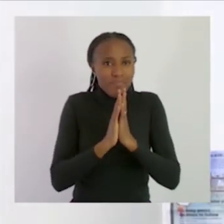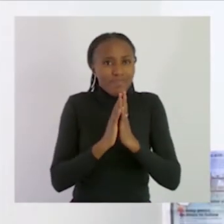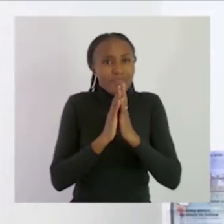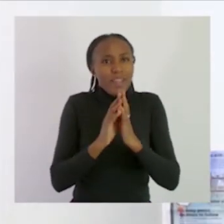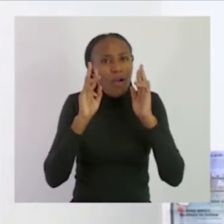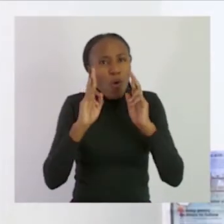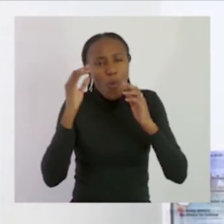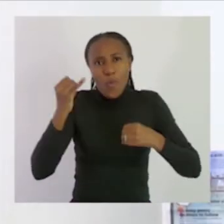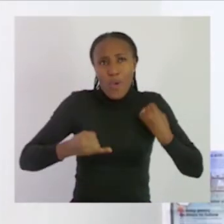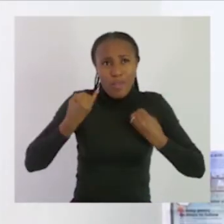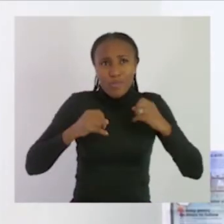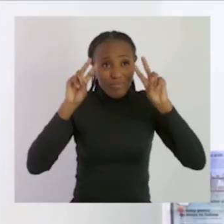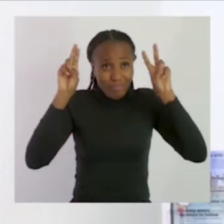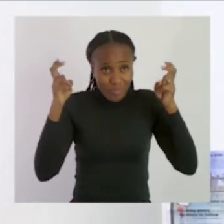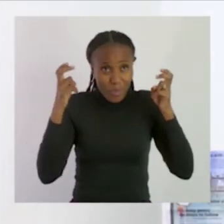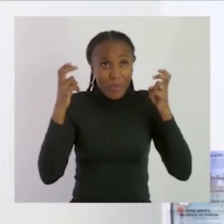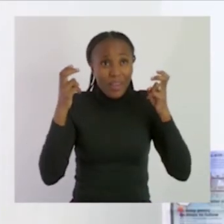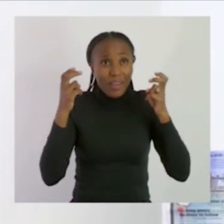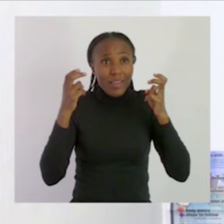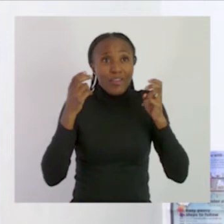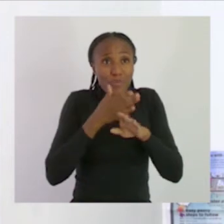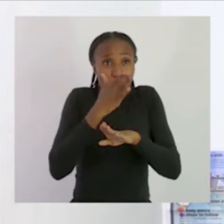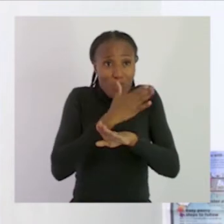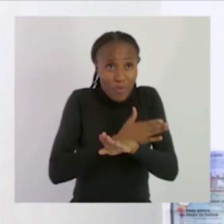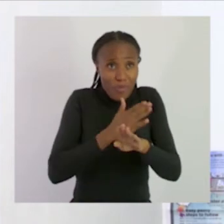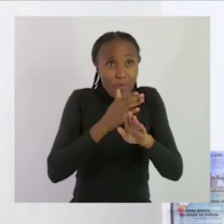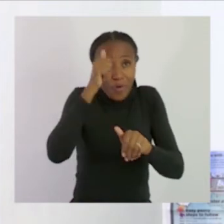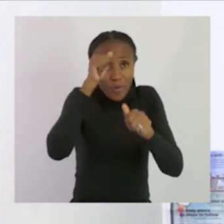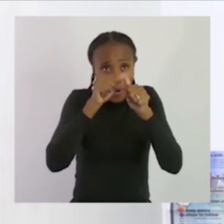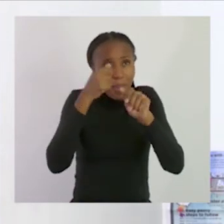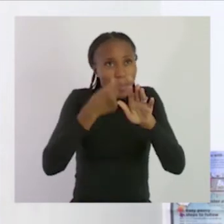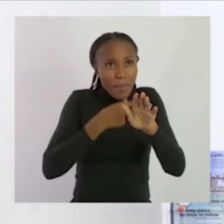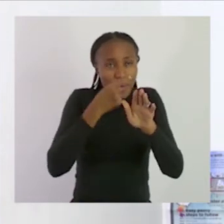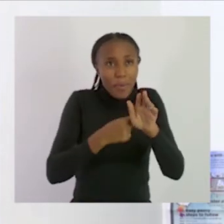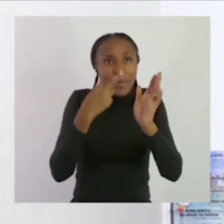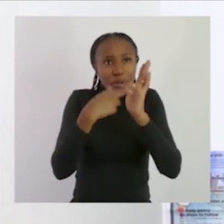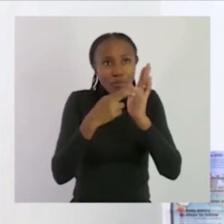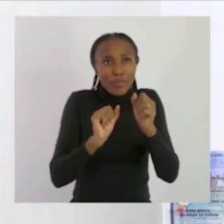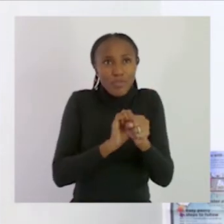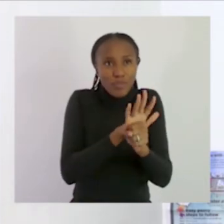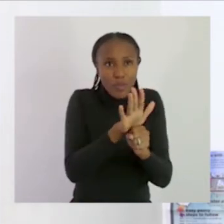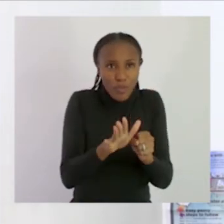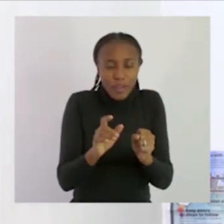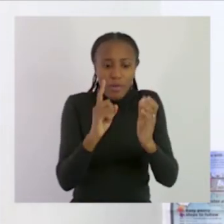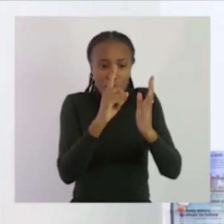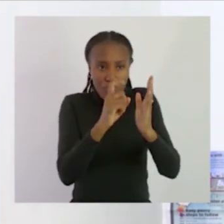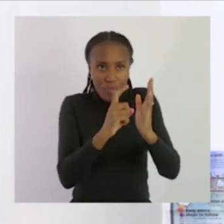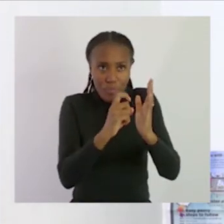enjoyed your video. But before that, let's not forget to sanitize our hands